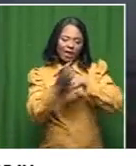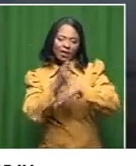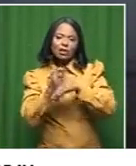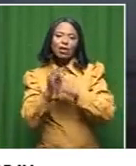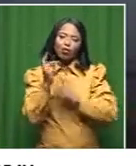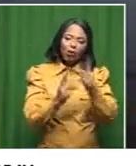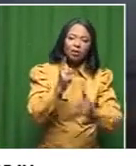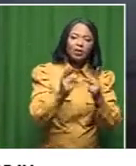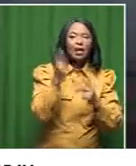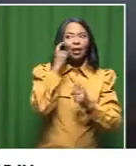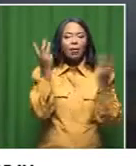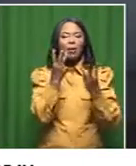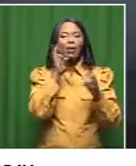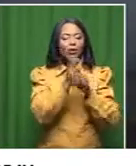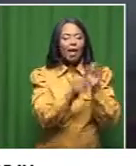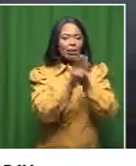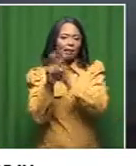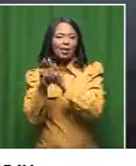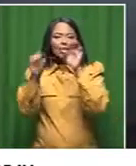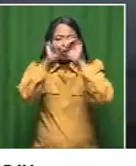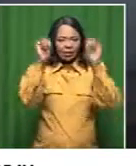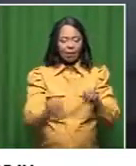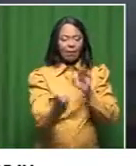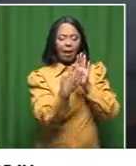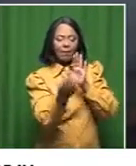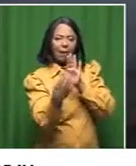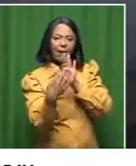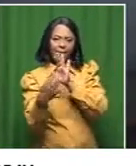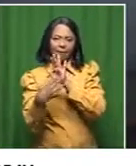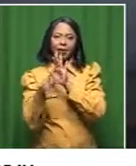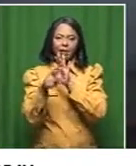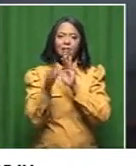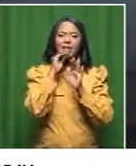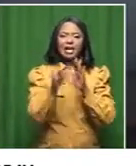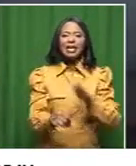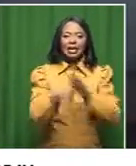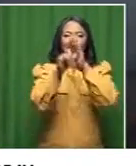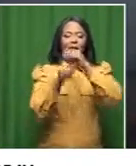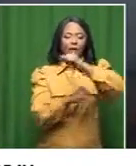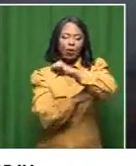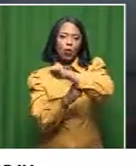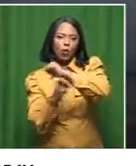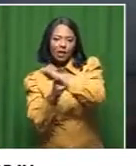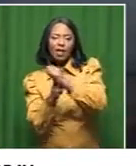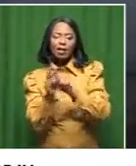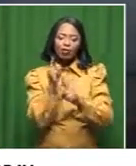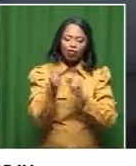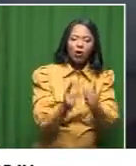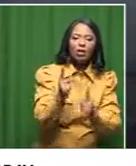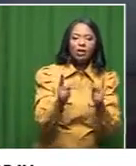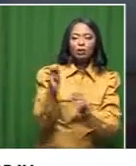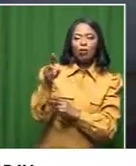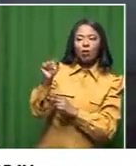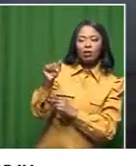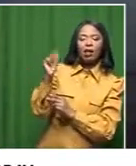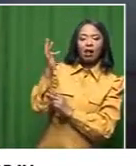process. I think these people should be systematically identified as the most critical stakeholders, and processes that Musa is speaking about